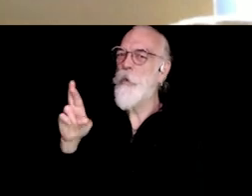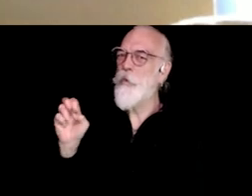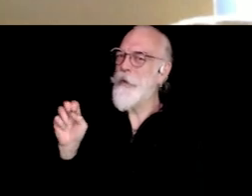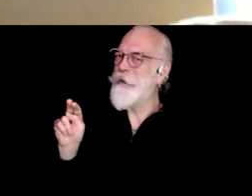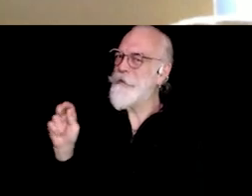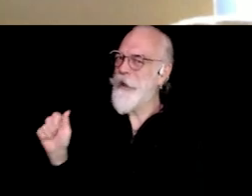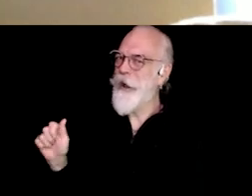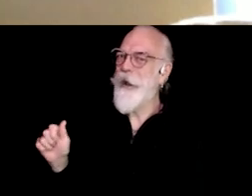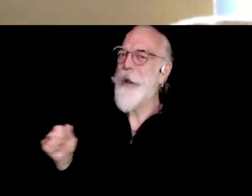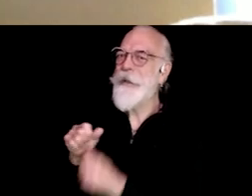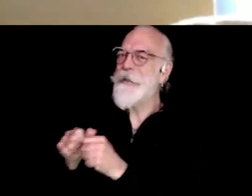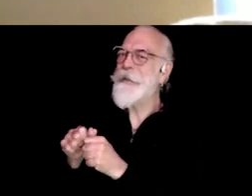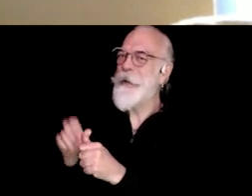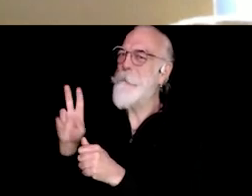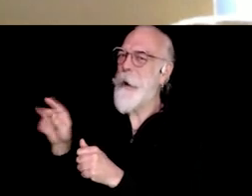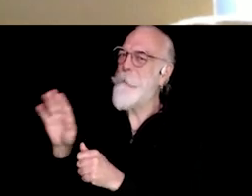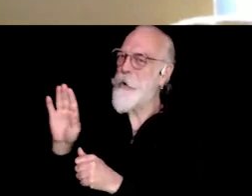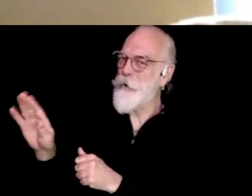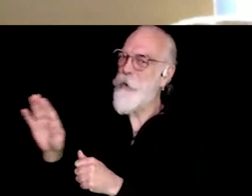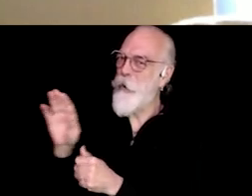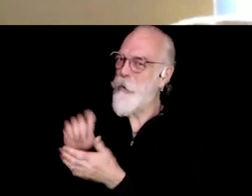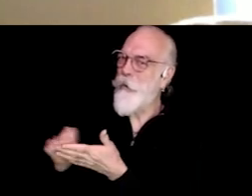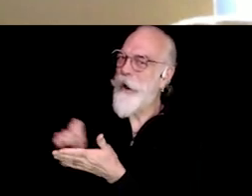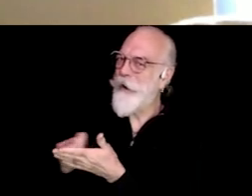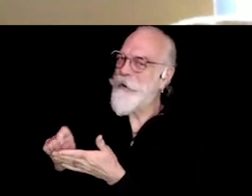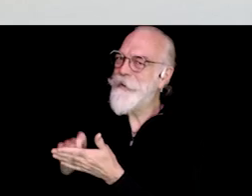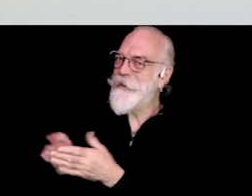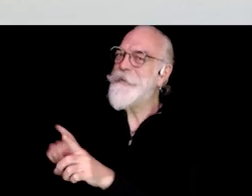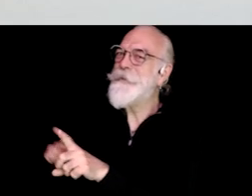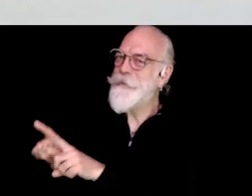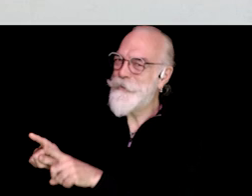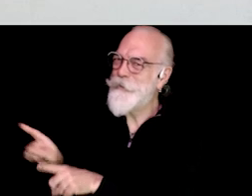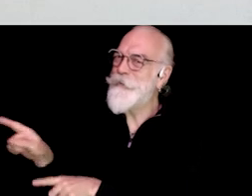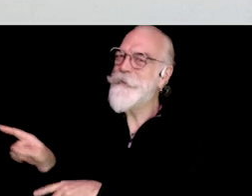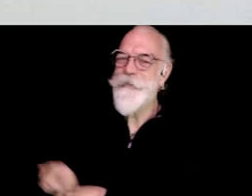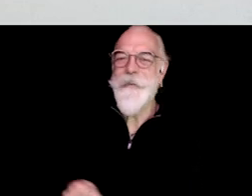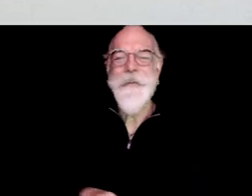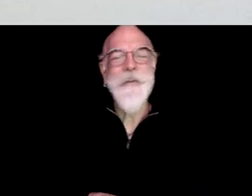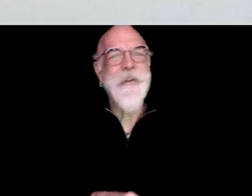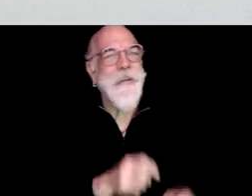Thank you, Rena. And keep up your own good work.